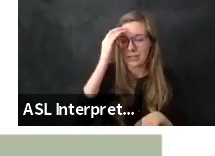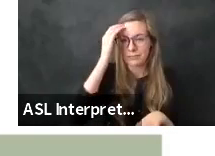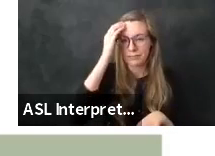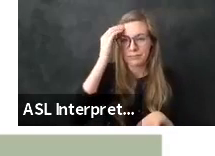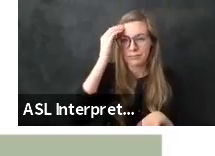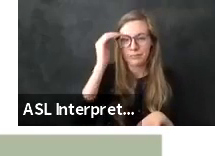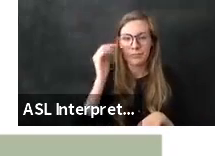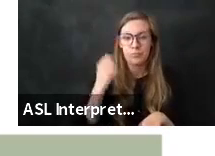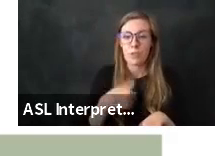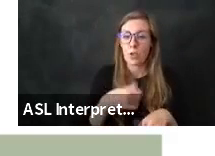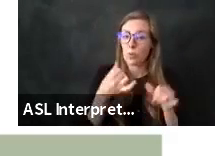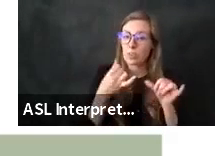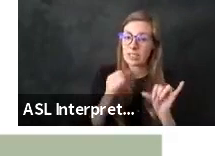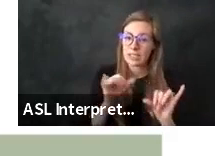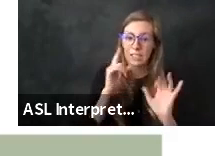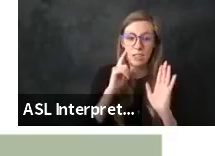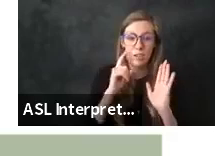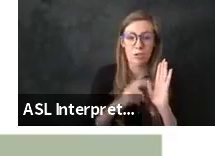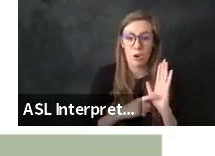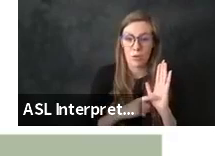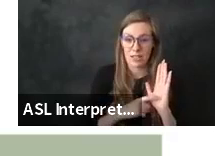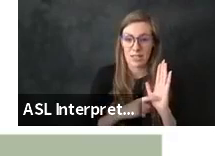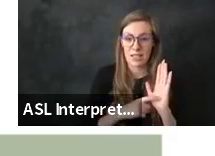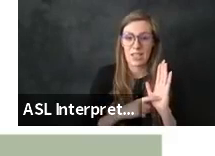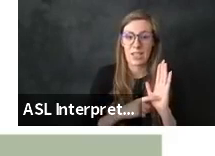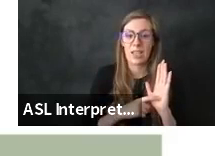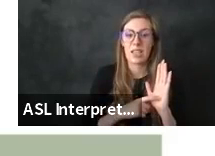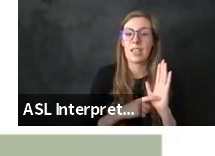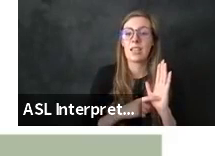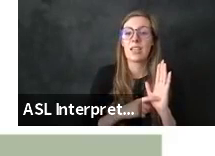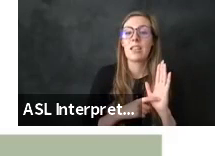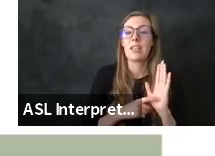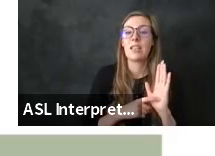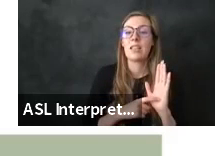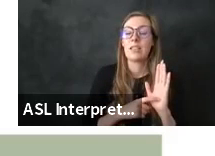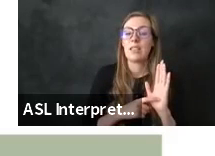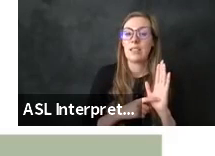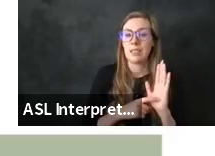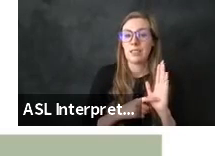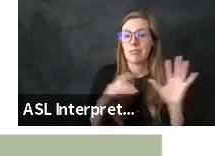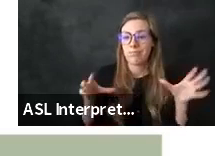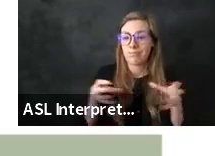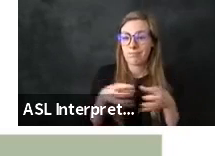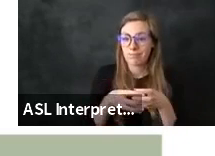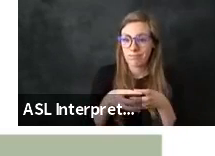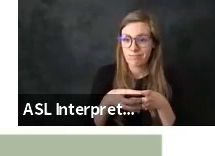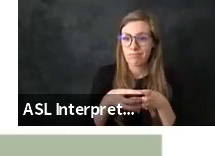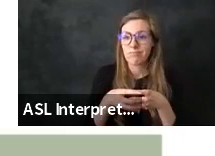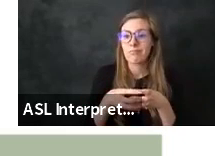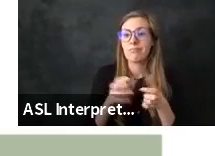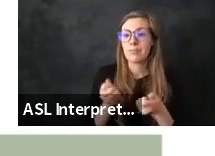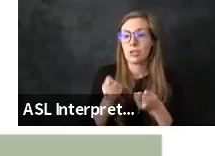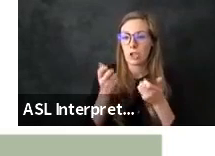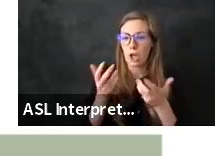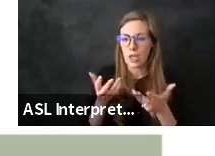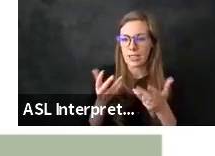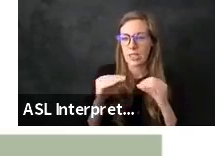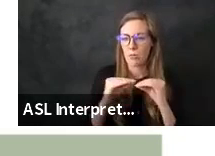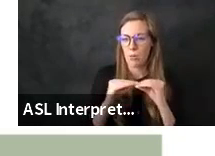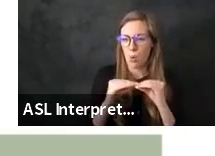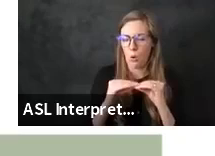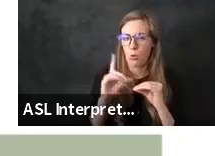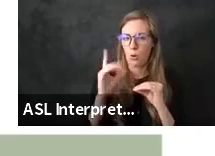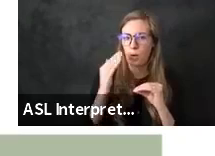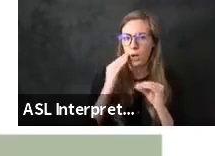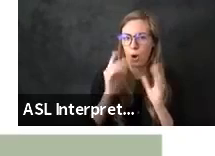are still seeing gatherings contributing to new cases where we know the source of